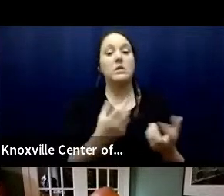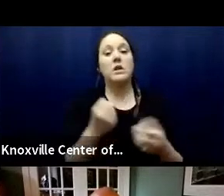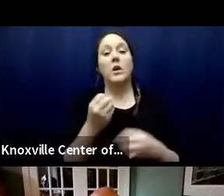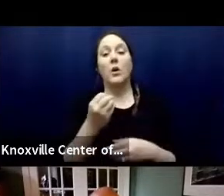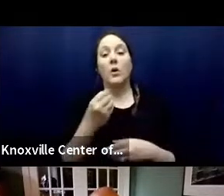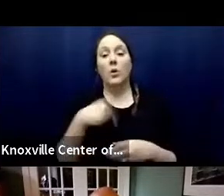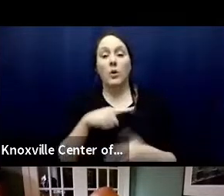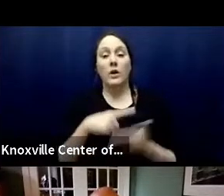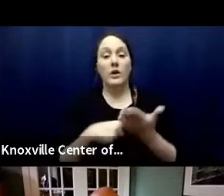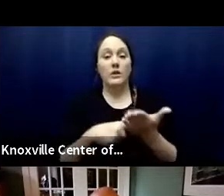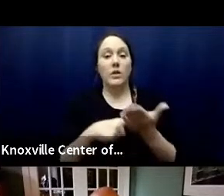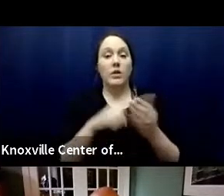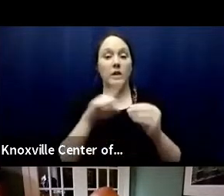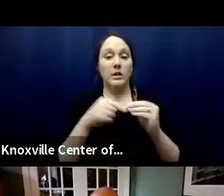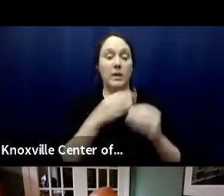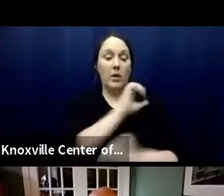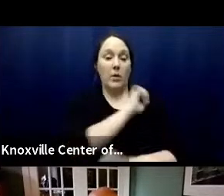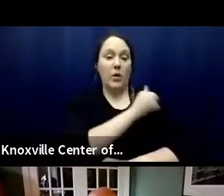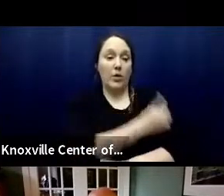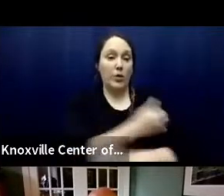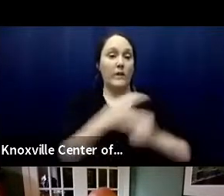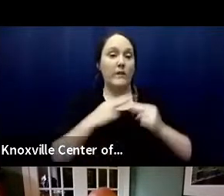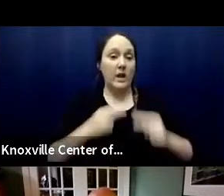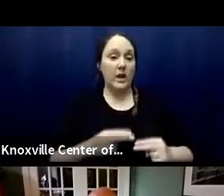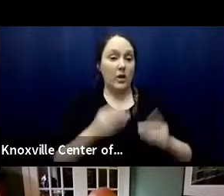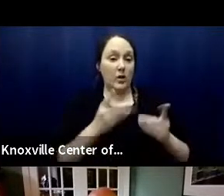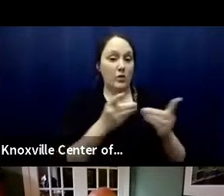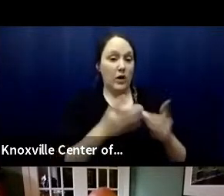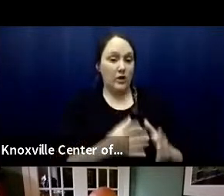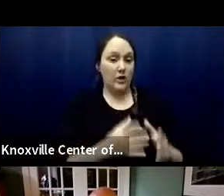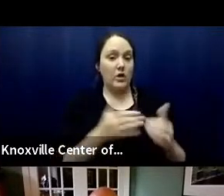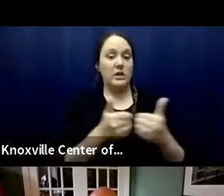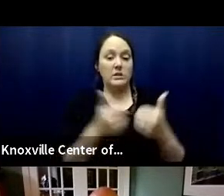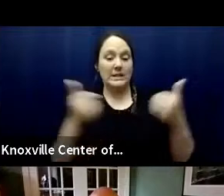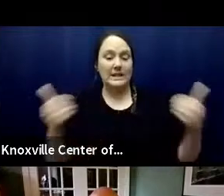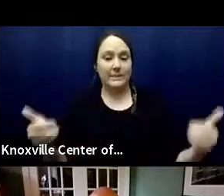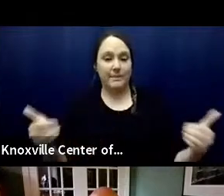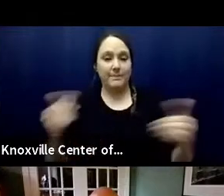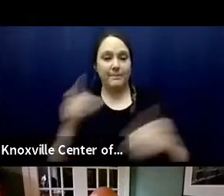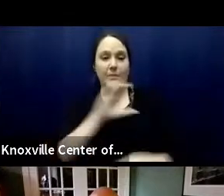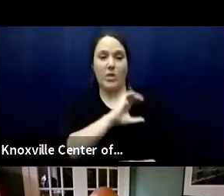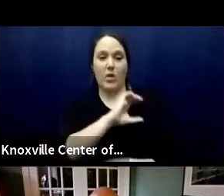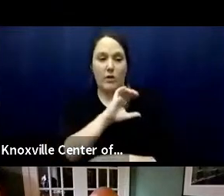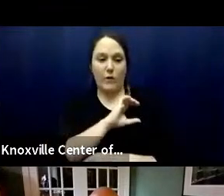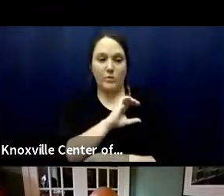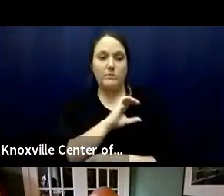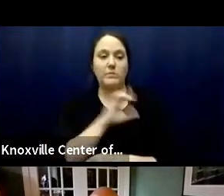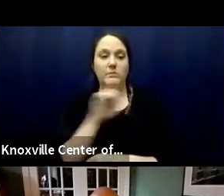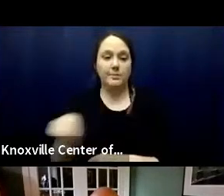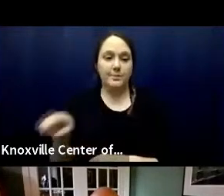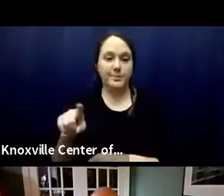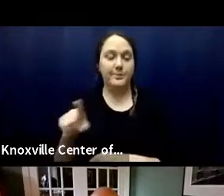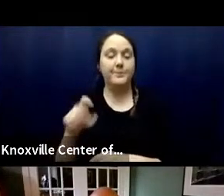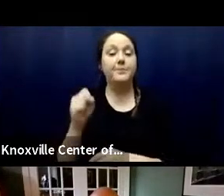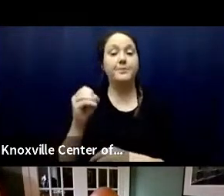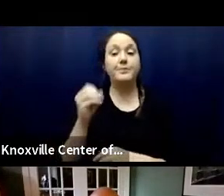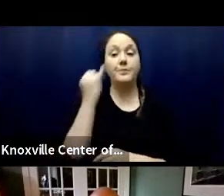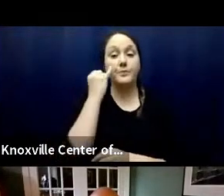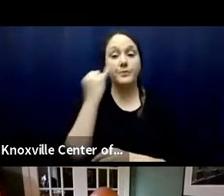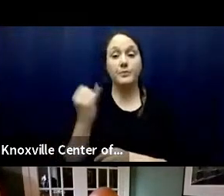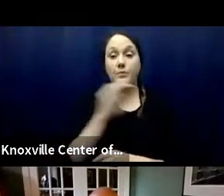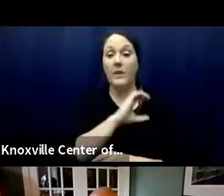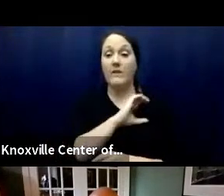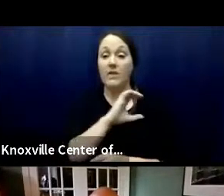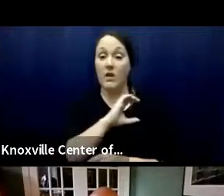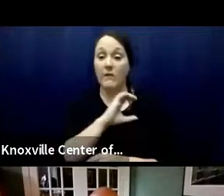the authority of a health director or health officer, is outside the scope of law enforcement. Now, if a